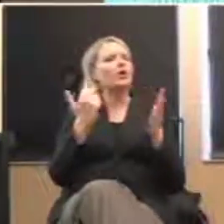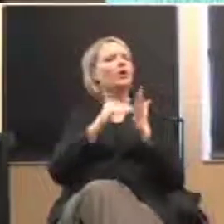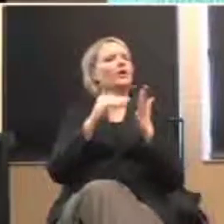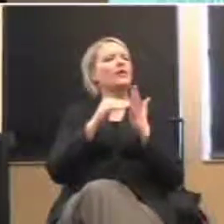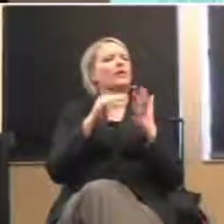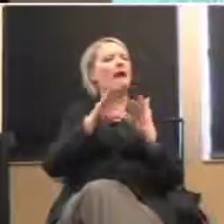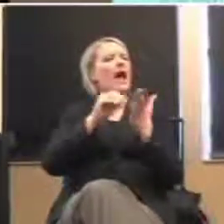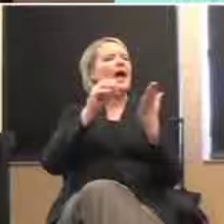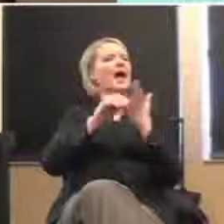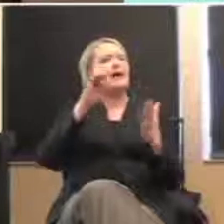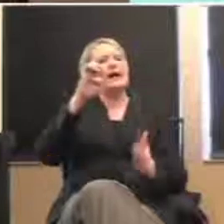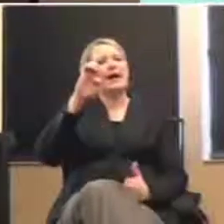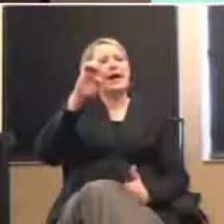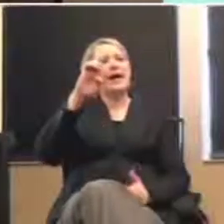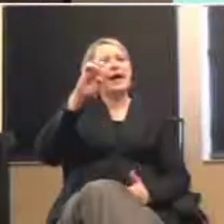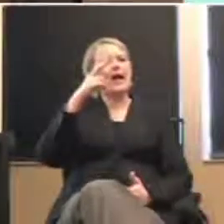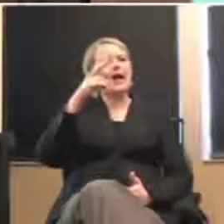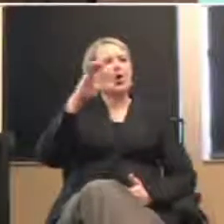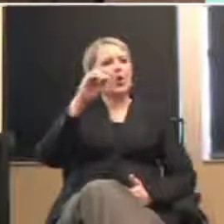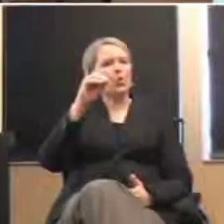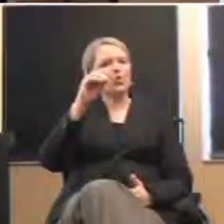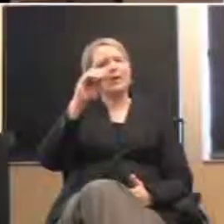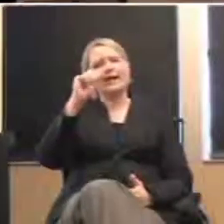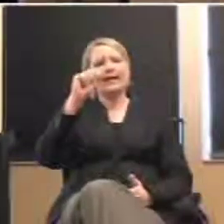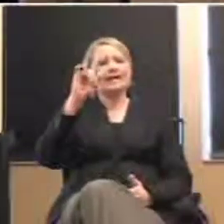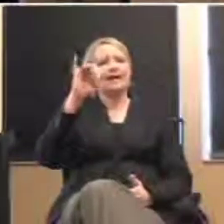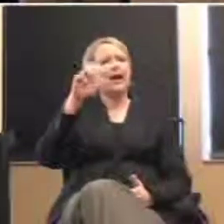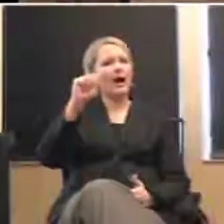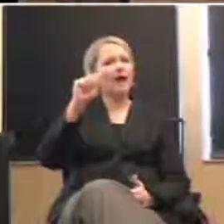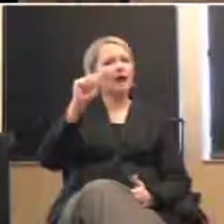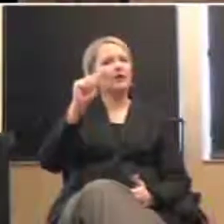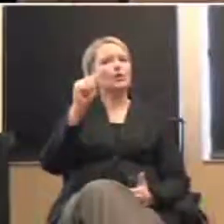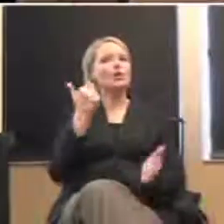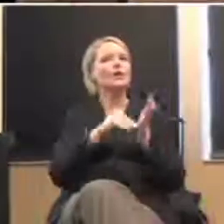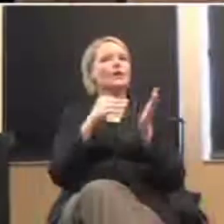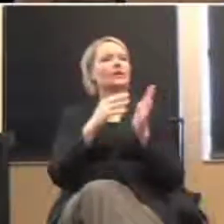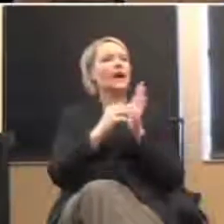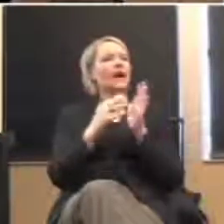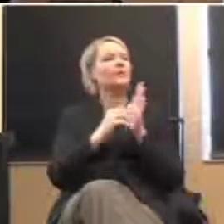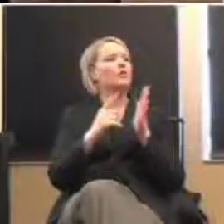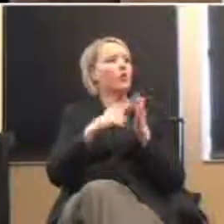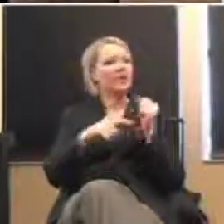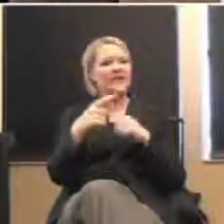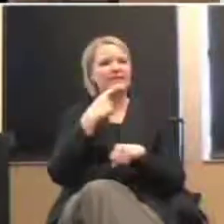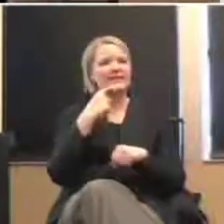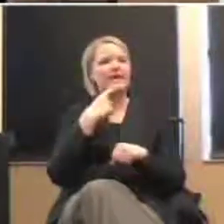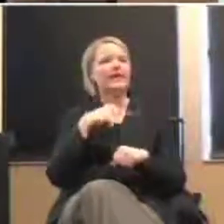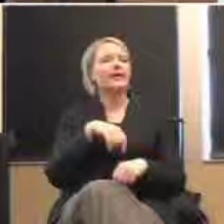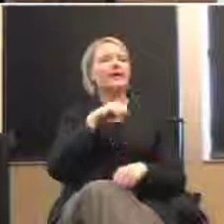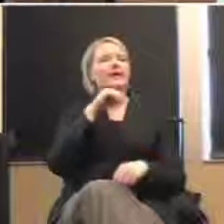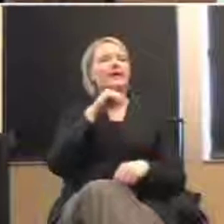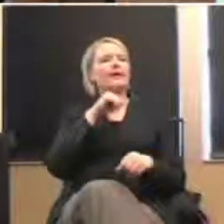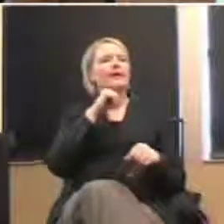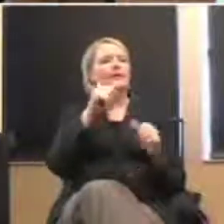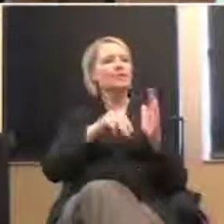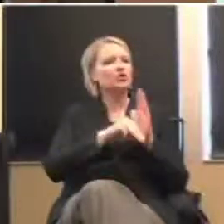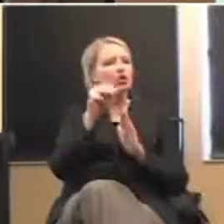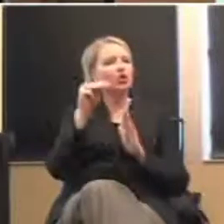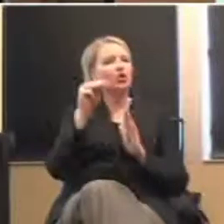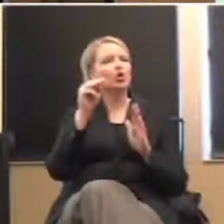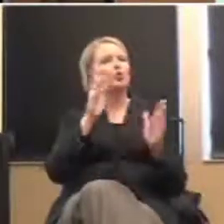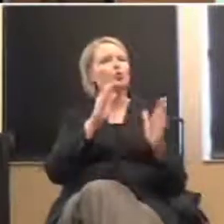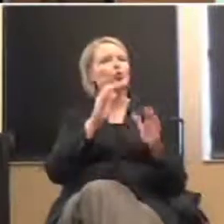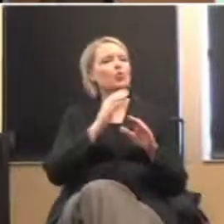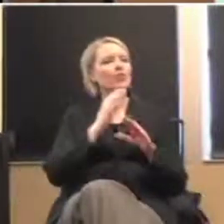everybody familiar with echolalia? Repeating back of what they say. Immature rhythm, nonverbal